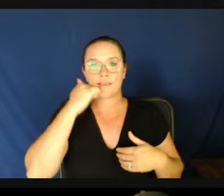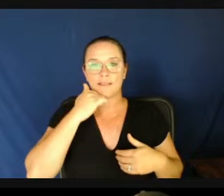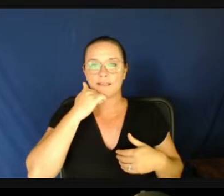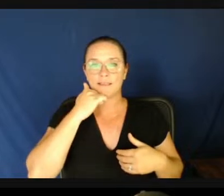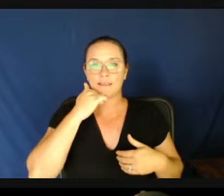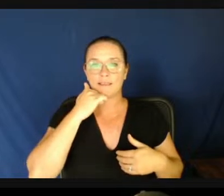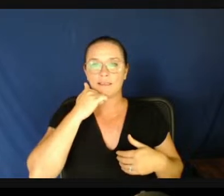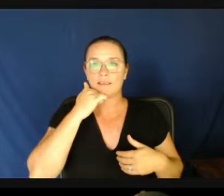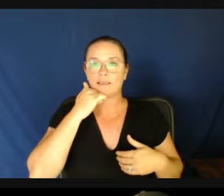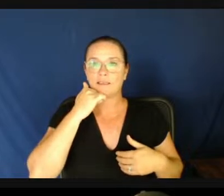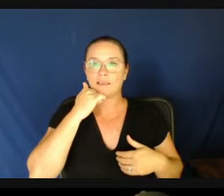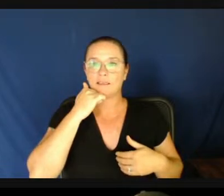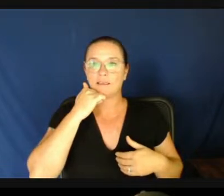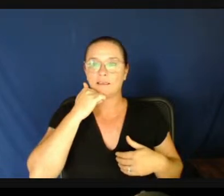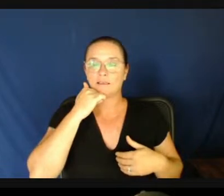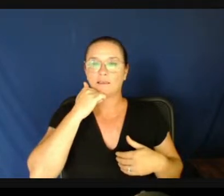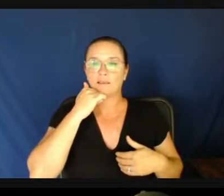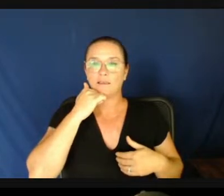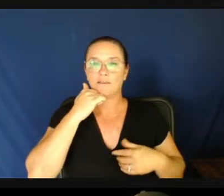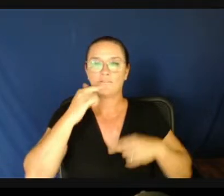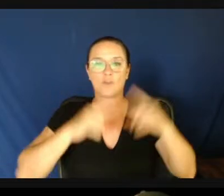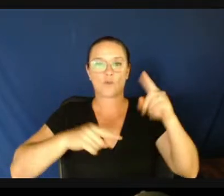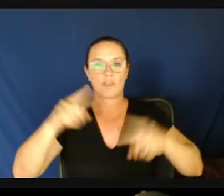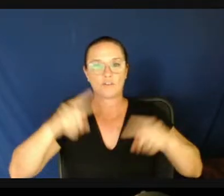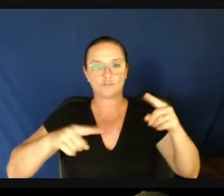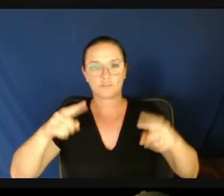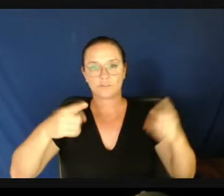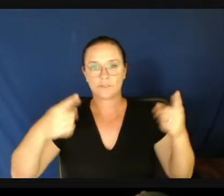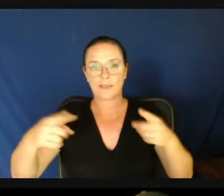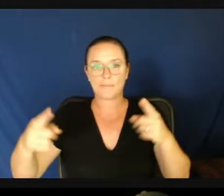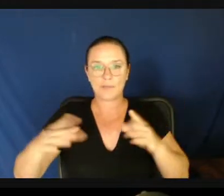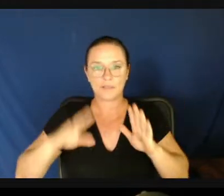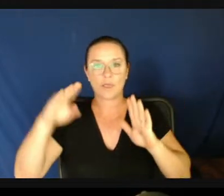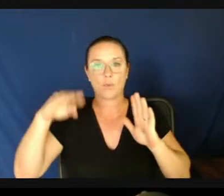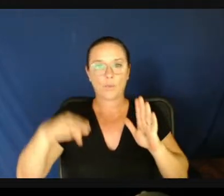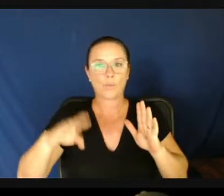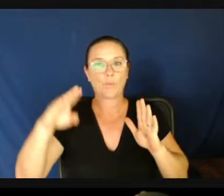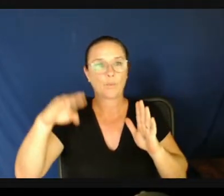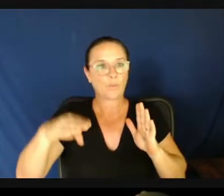cyclic variations that are superimposed on that. Every single day you see that. Right?